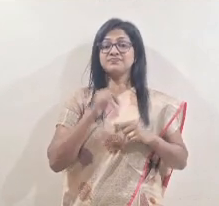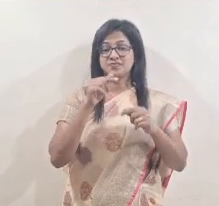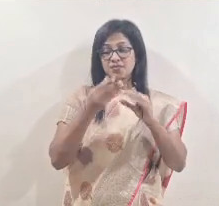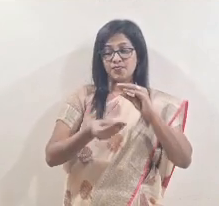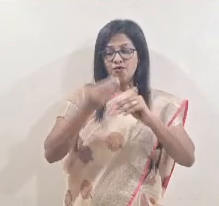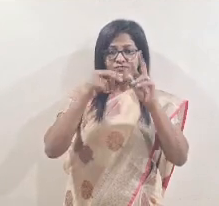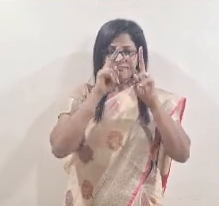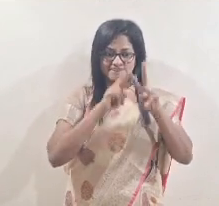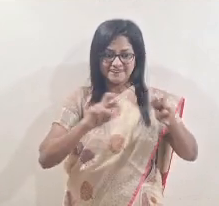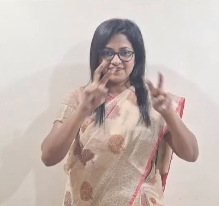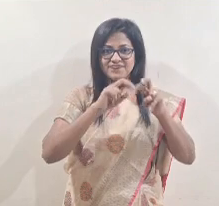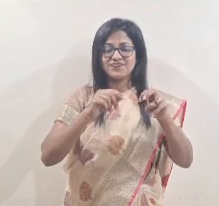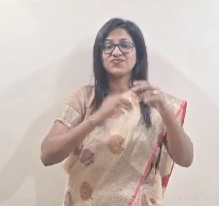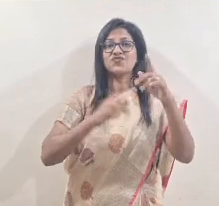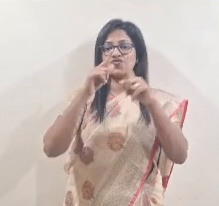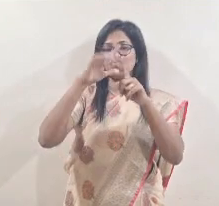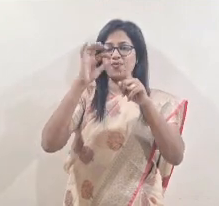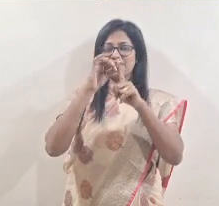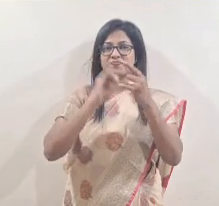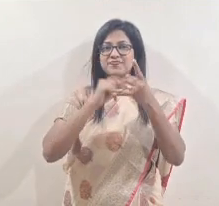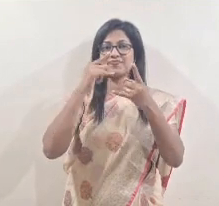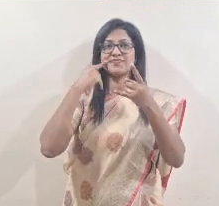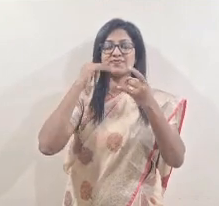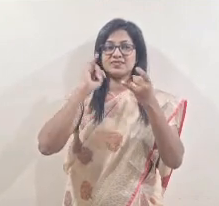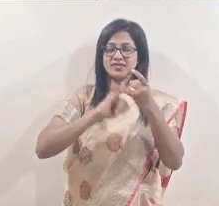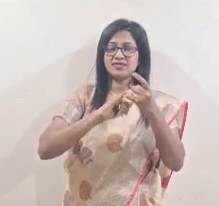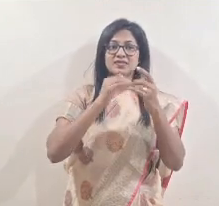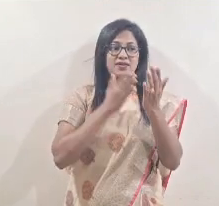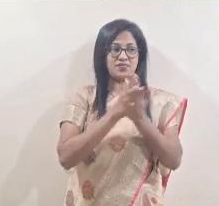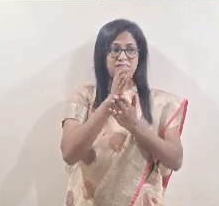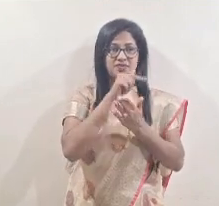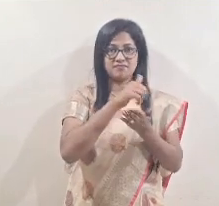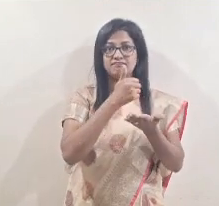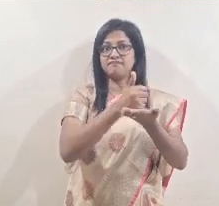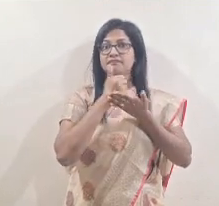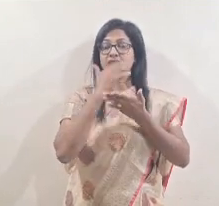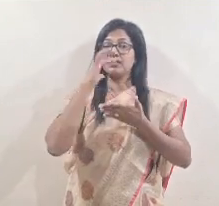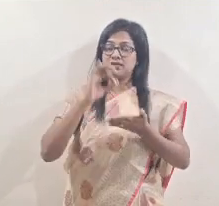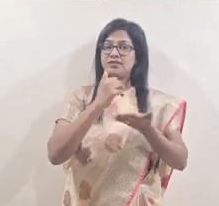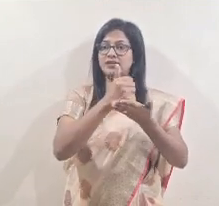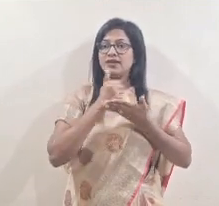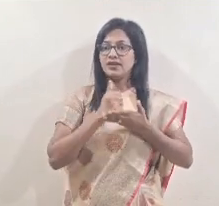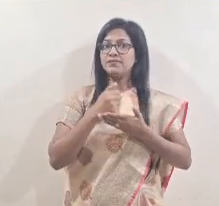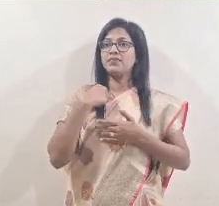with our exploration with TOPSIS method, it really helped us understanding